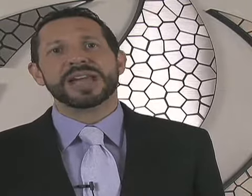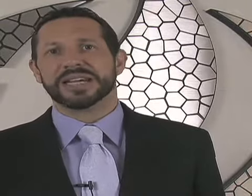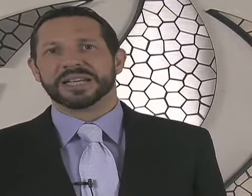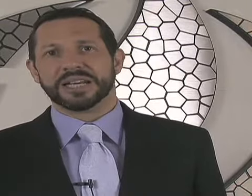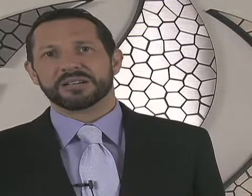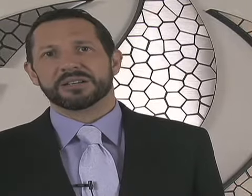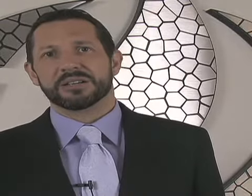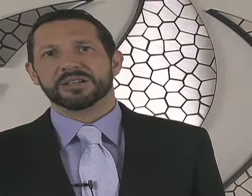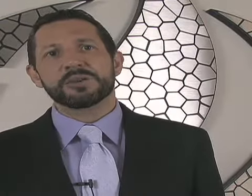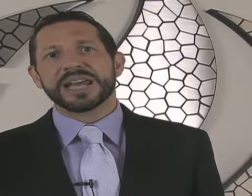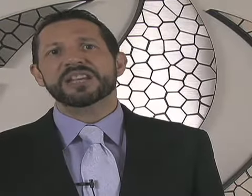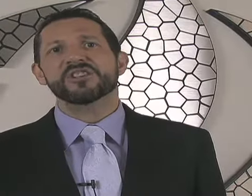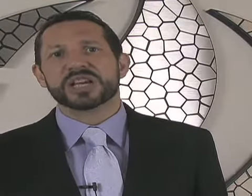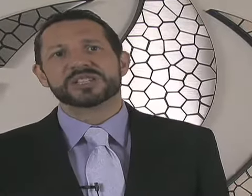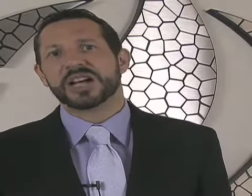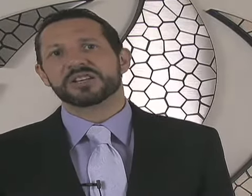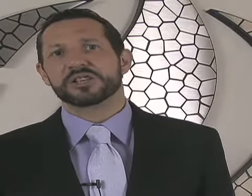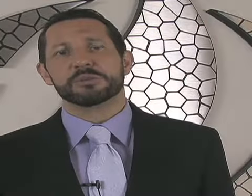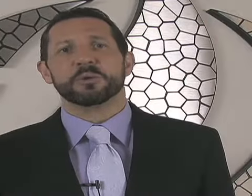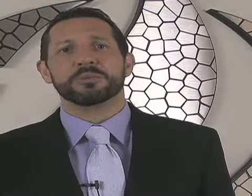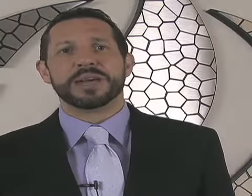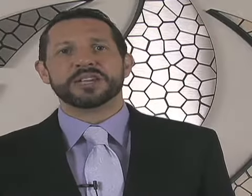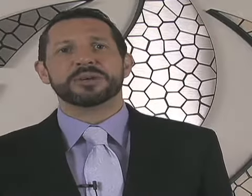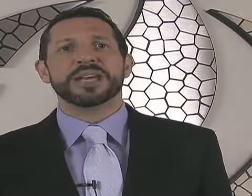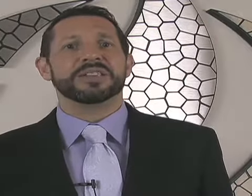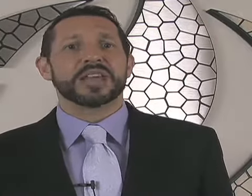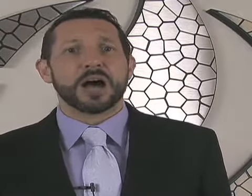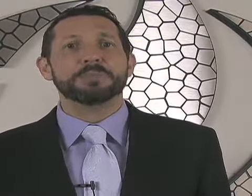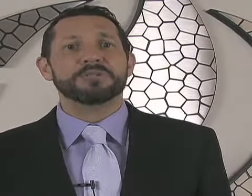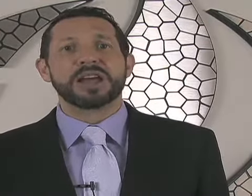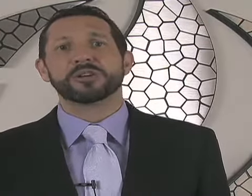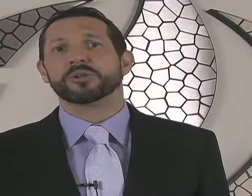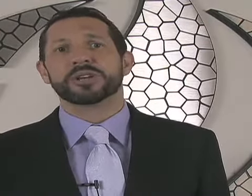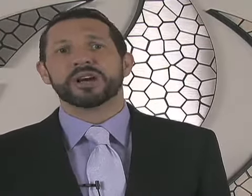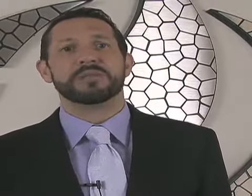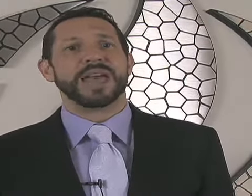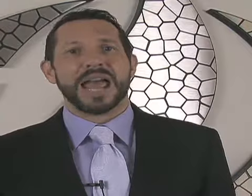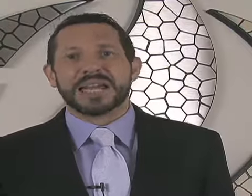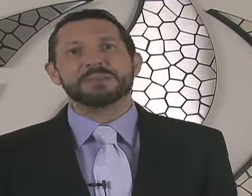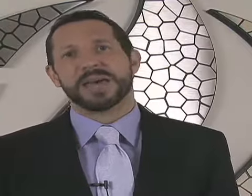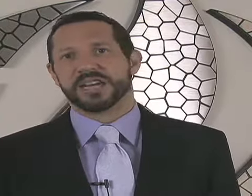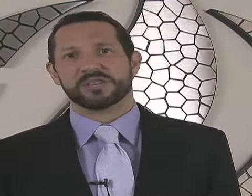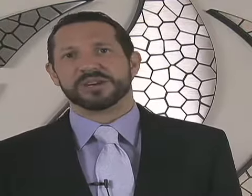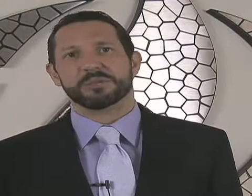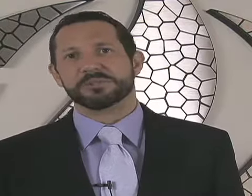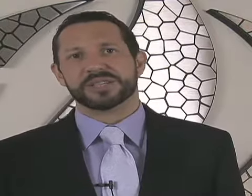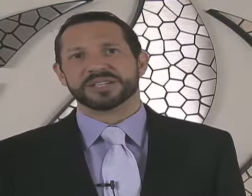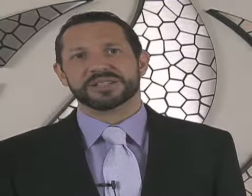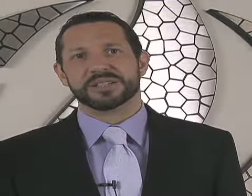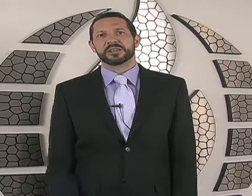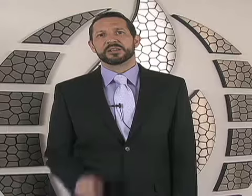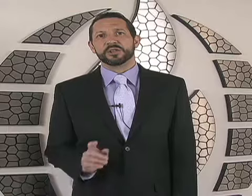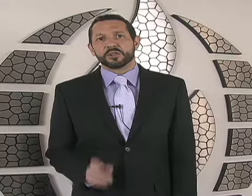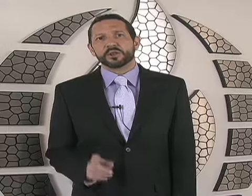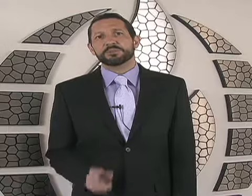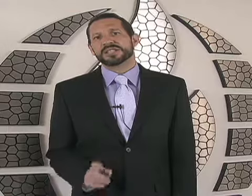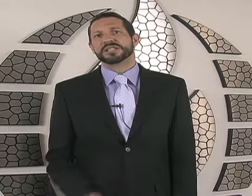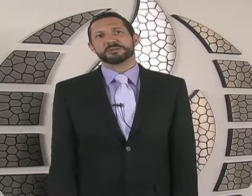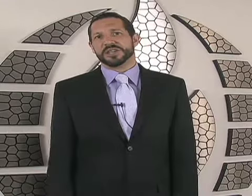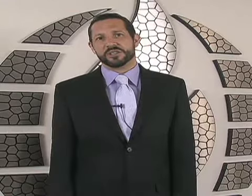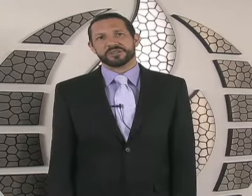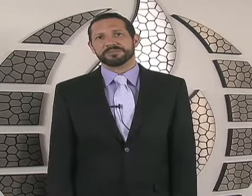our donate link, located just under the support menu in the upper right corner of any page of our website.